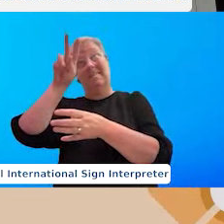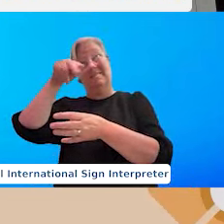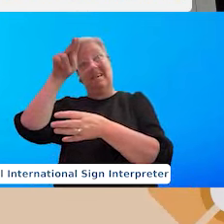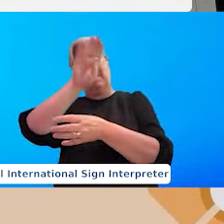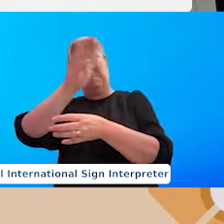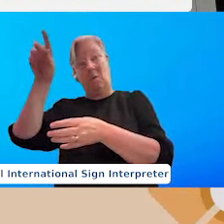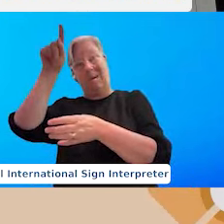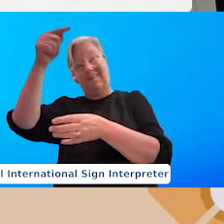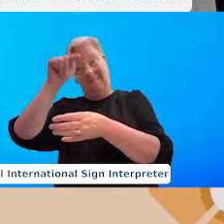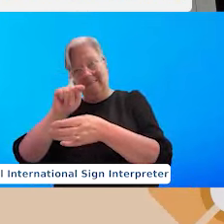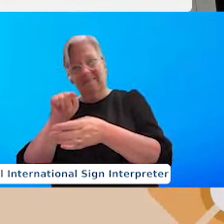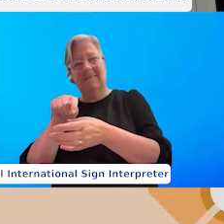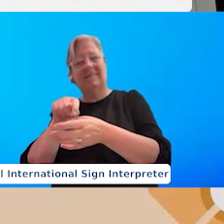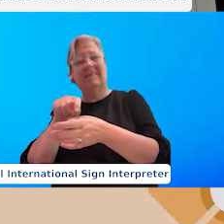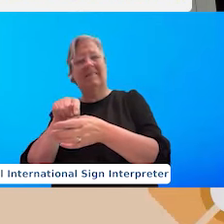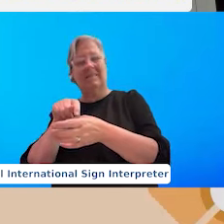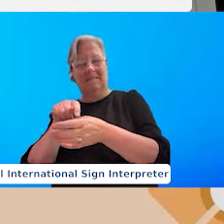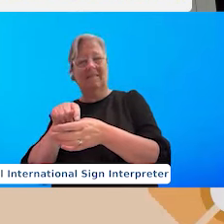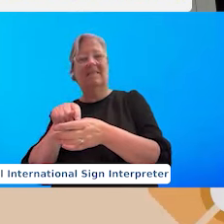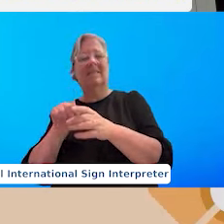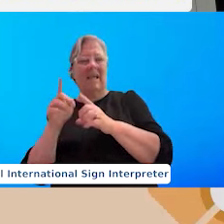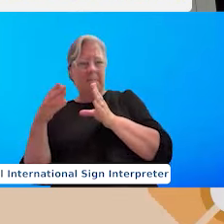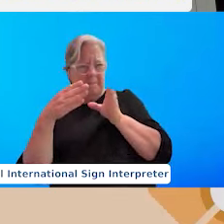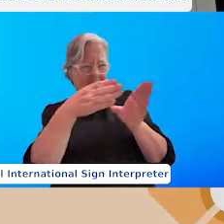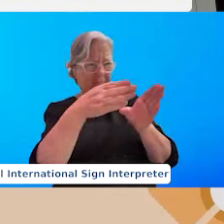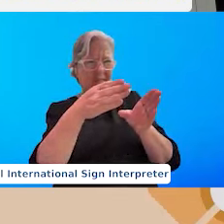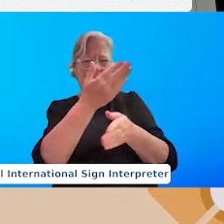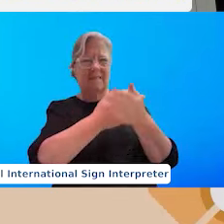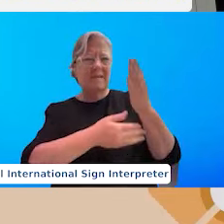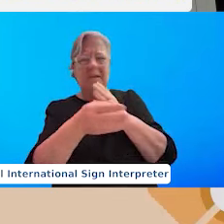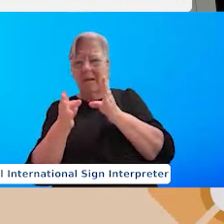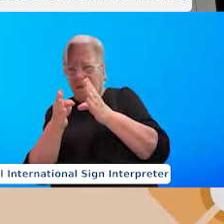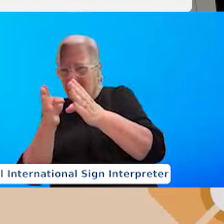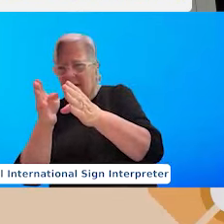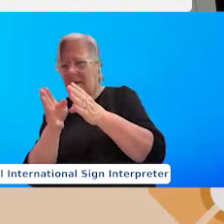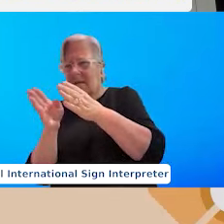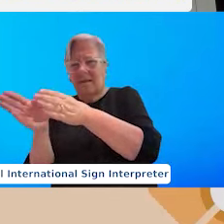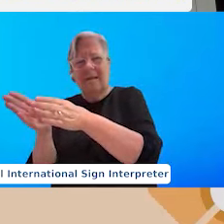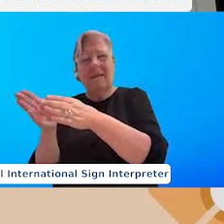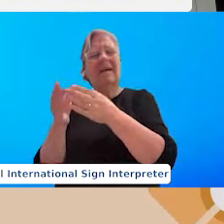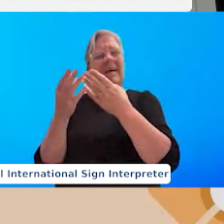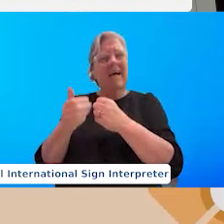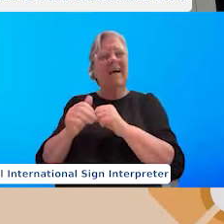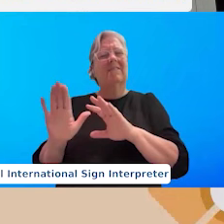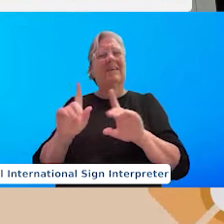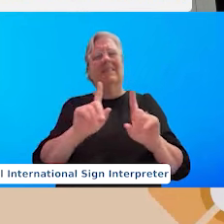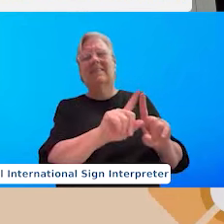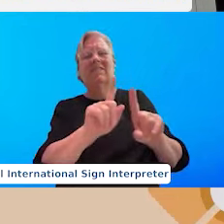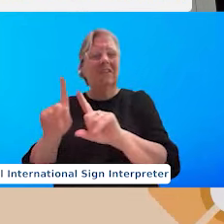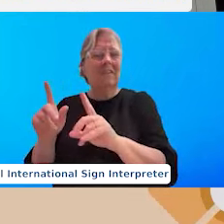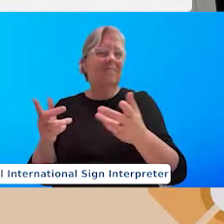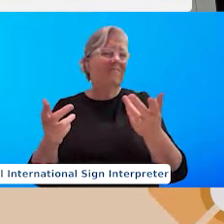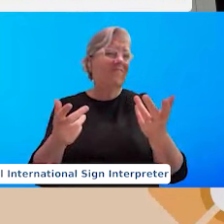to decentralize the power to the local community. And apart from this, we have the